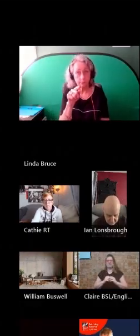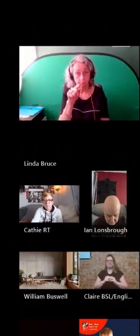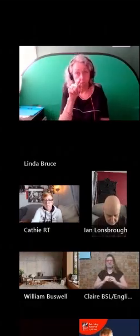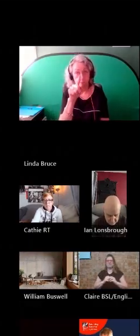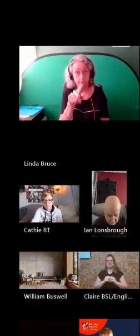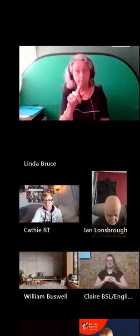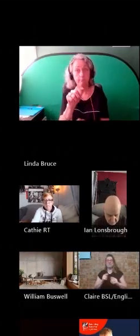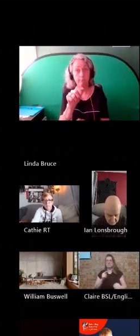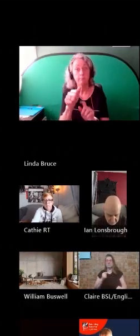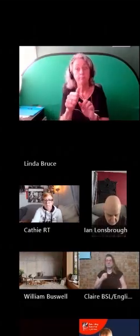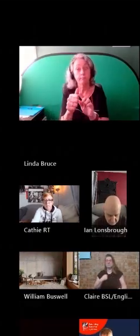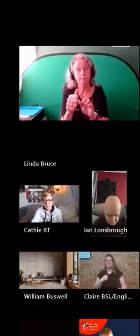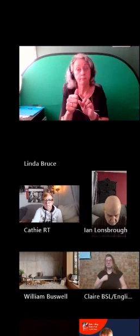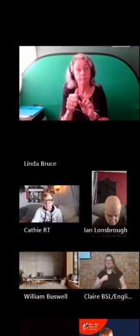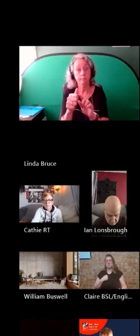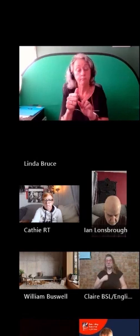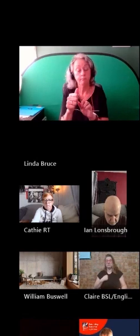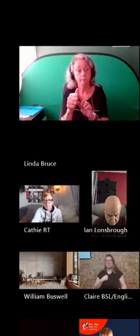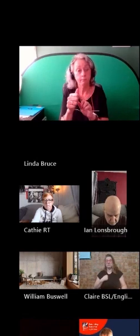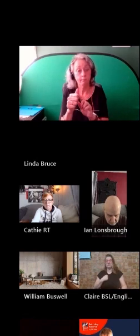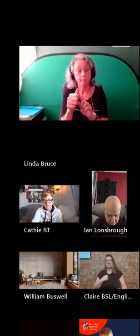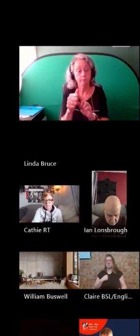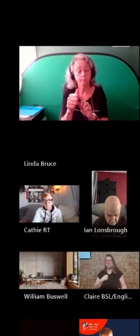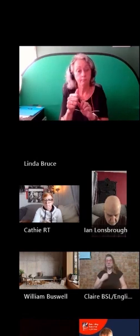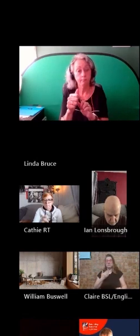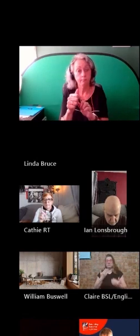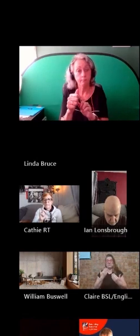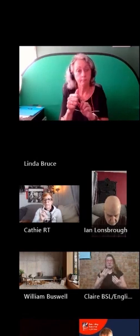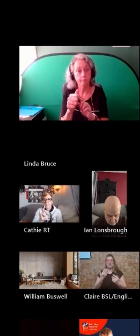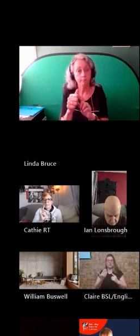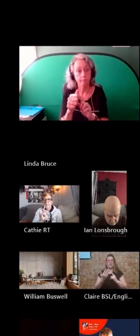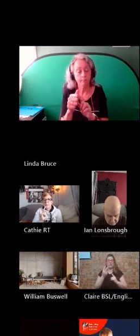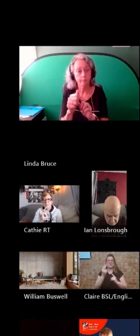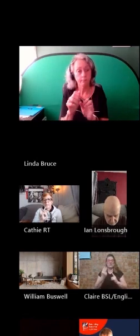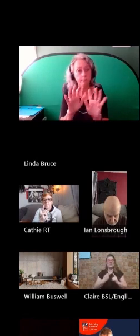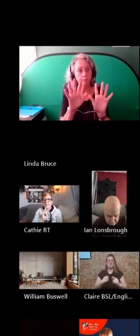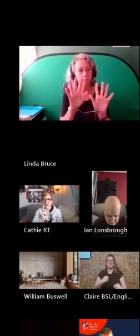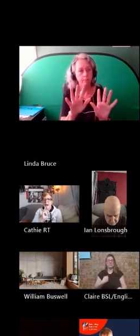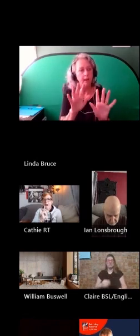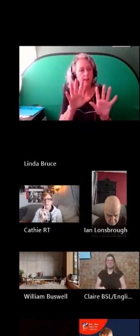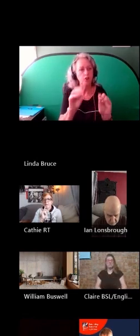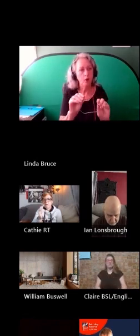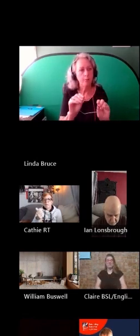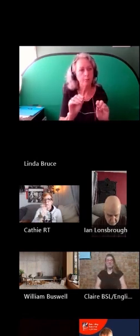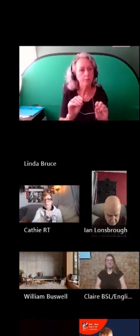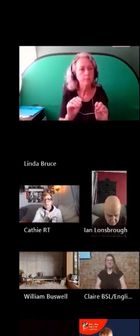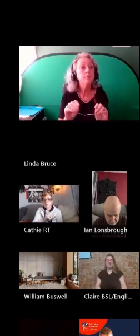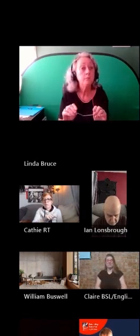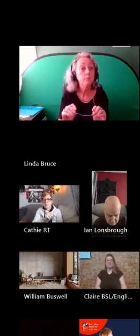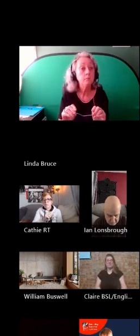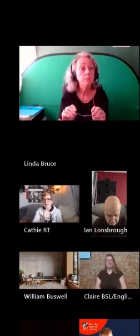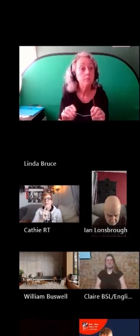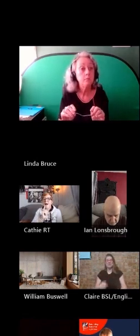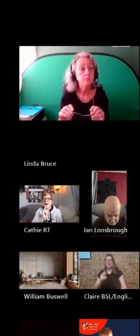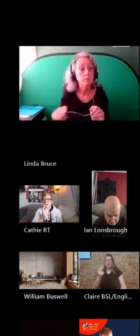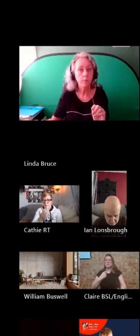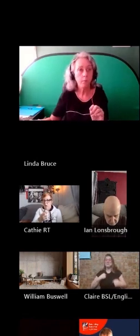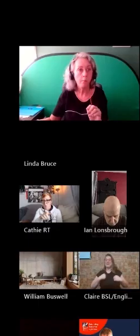the oh, there's my laptop beeping. If we come out of the